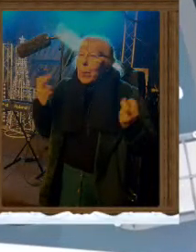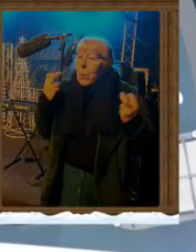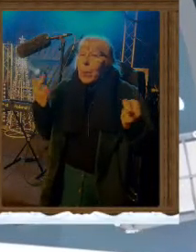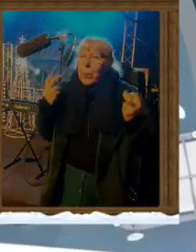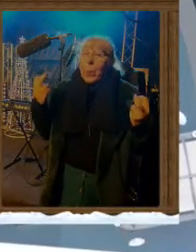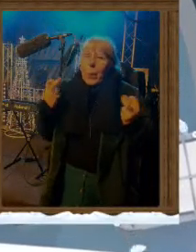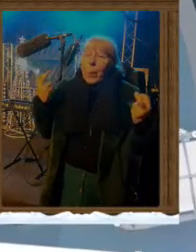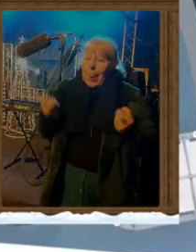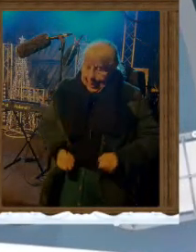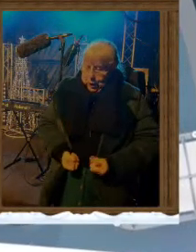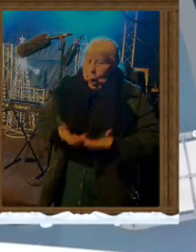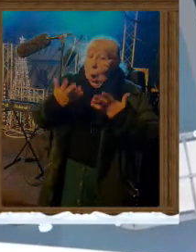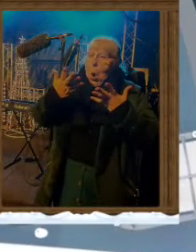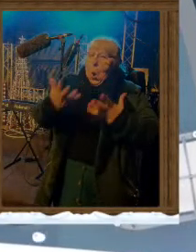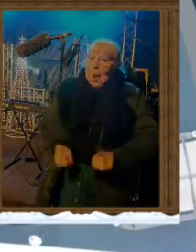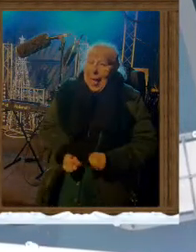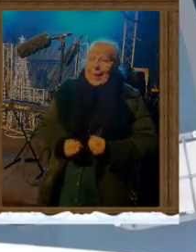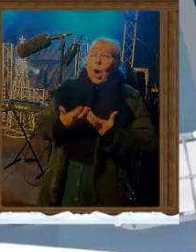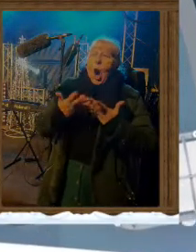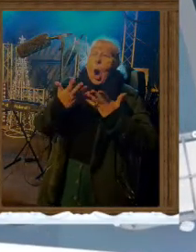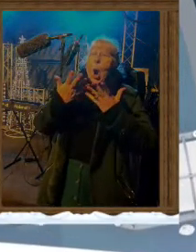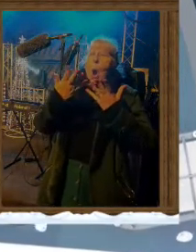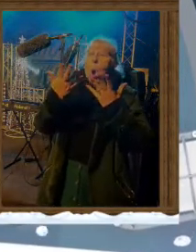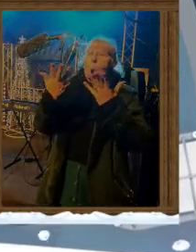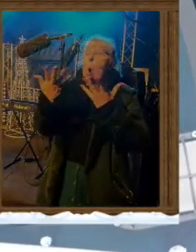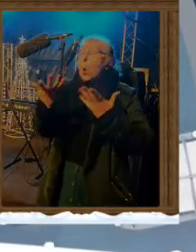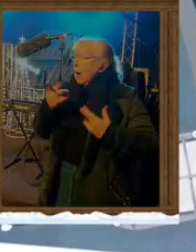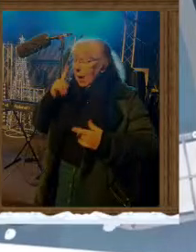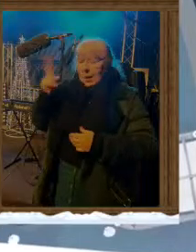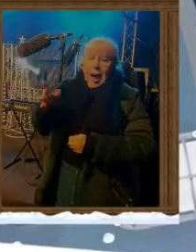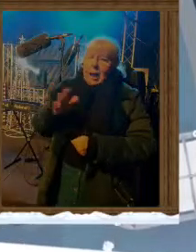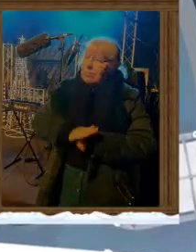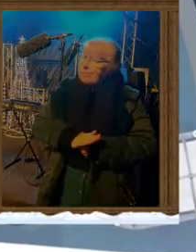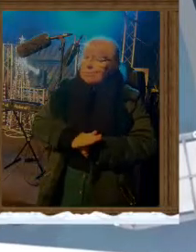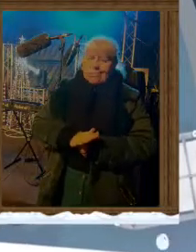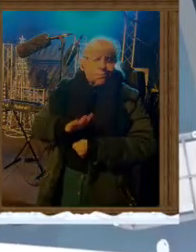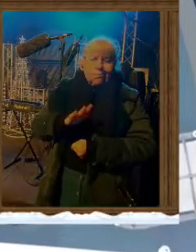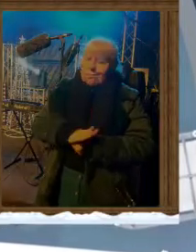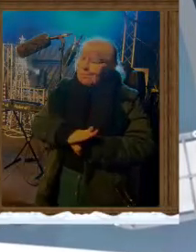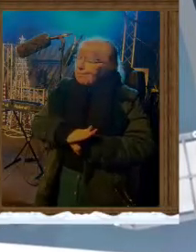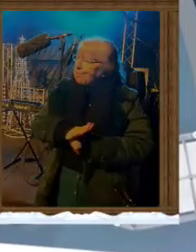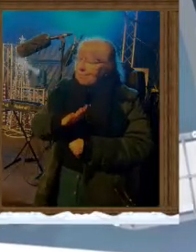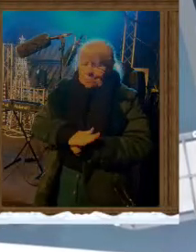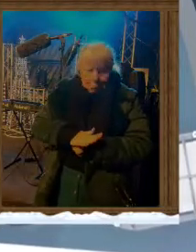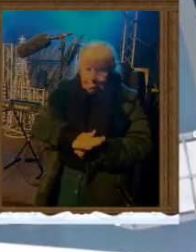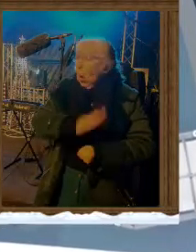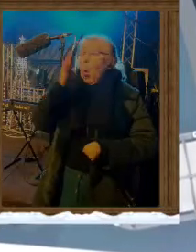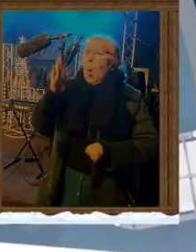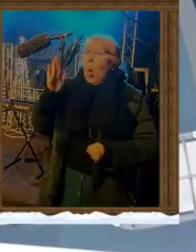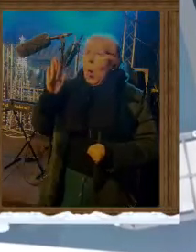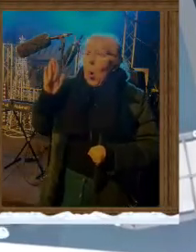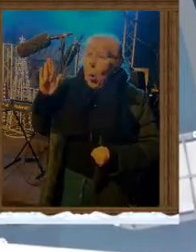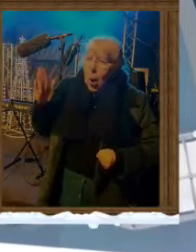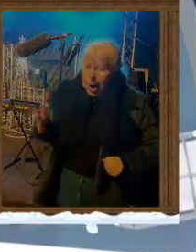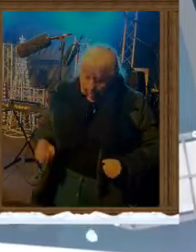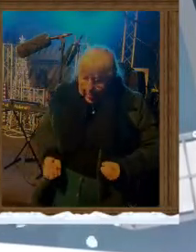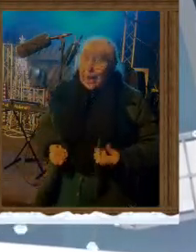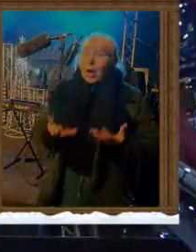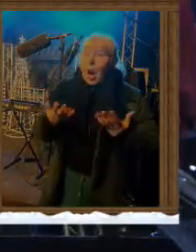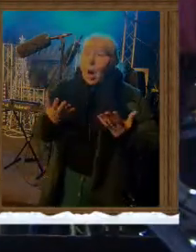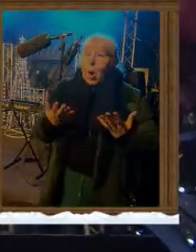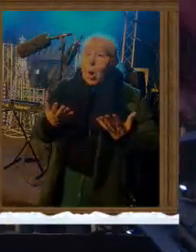Woohoo! Let it go, let it go. Can't hold it back anymore. Keep